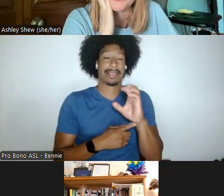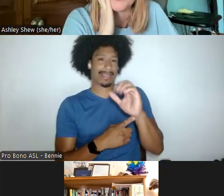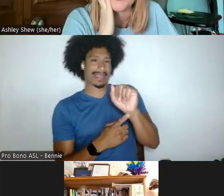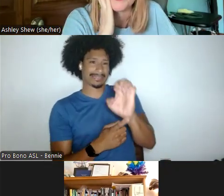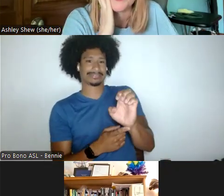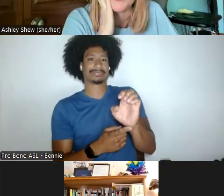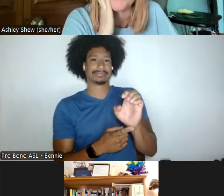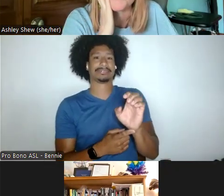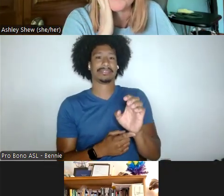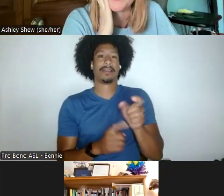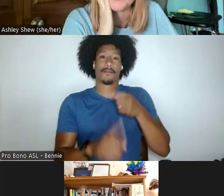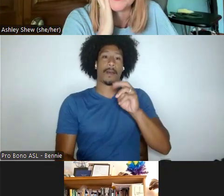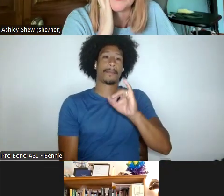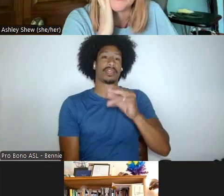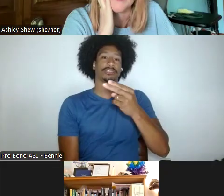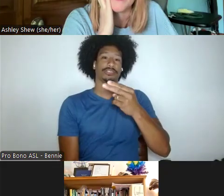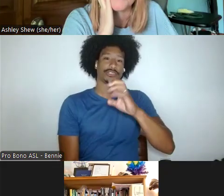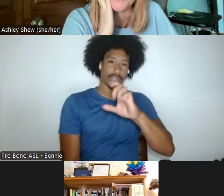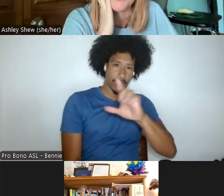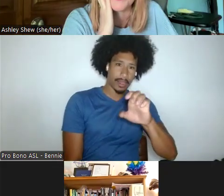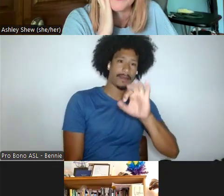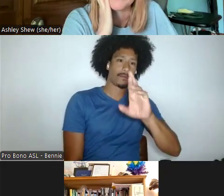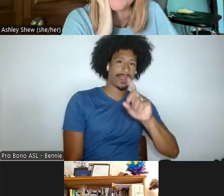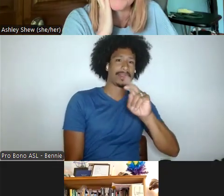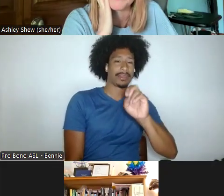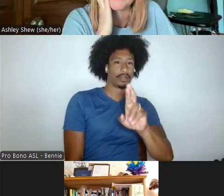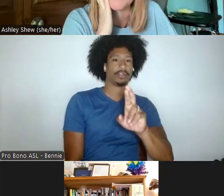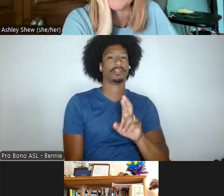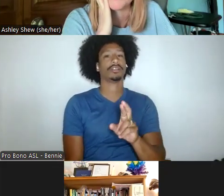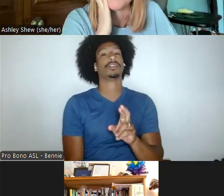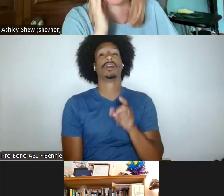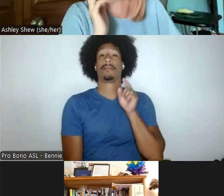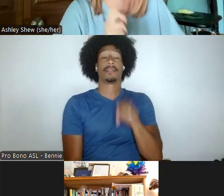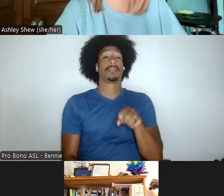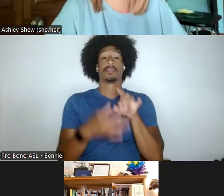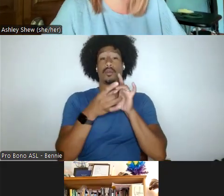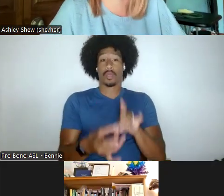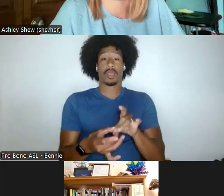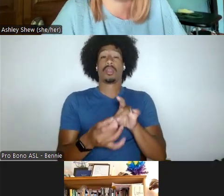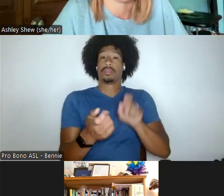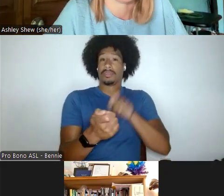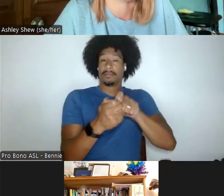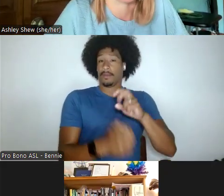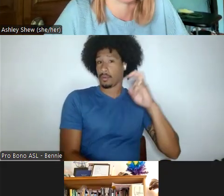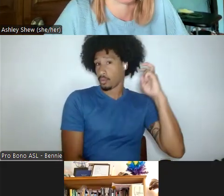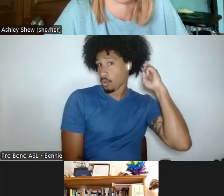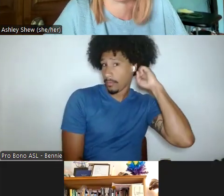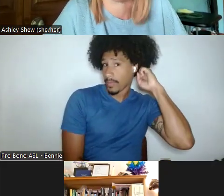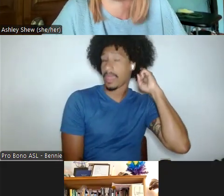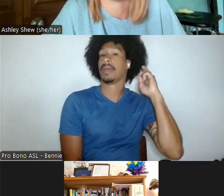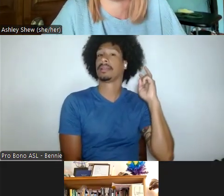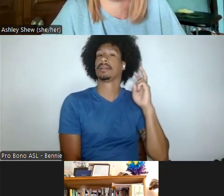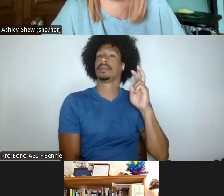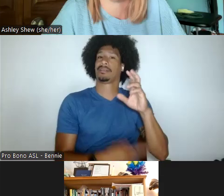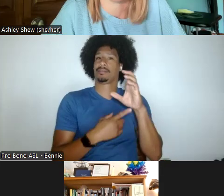a particular, the reporting that she did here is about a particular cochlear implant line developed by a